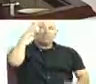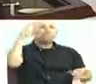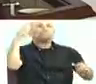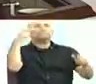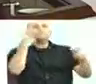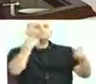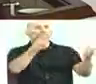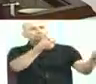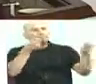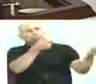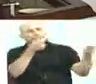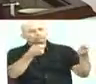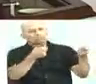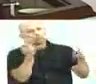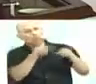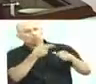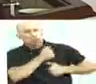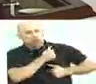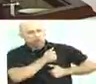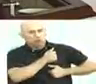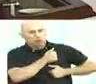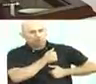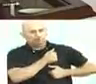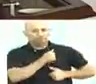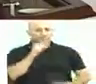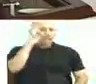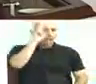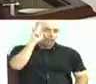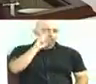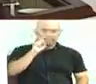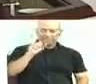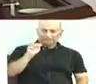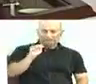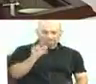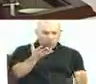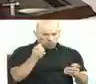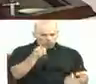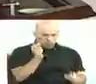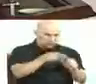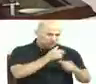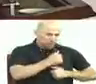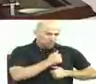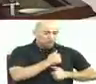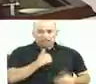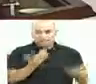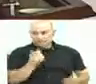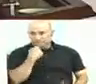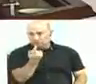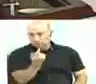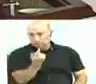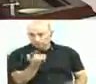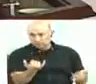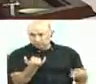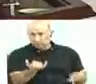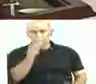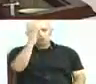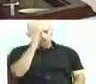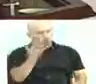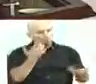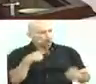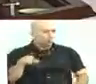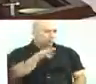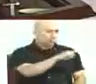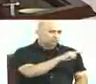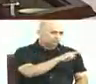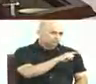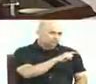the army, says, "Uncle Sam wants you." I'm here to tell you this morning, God wants